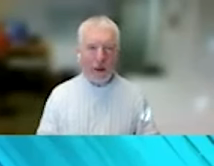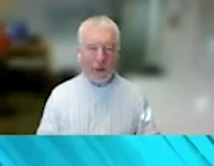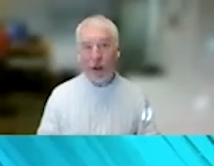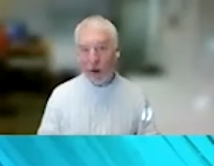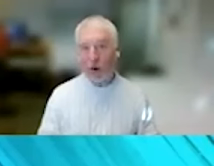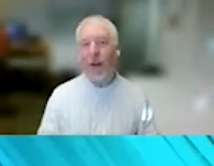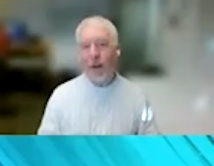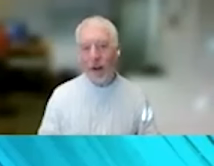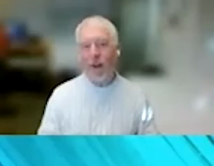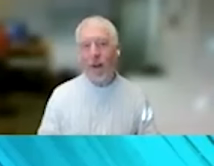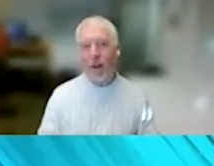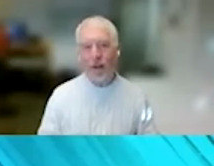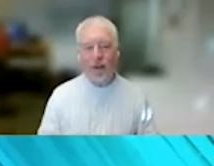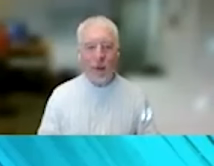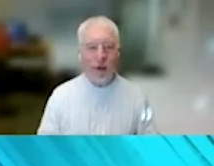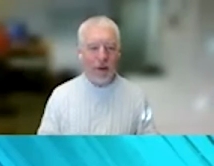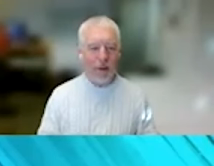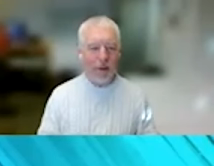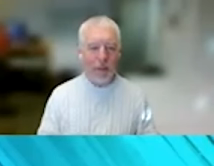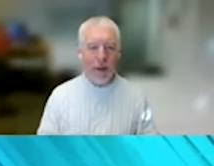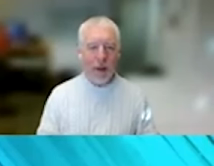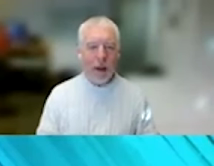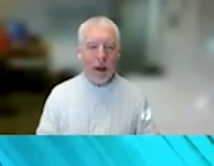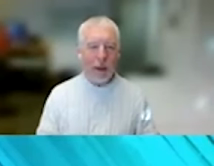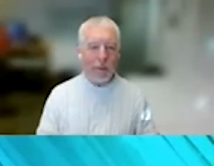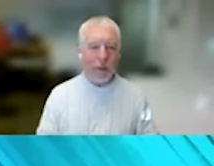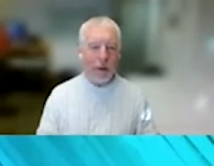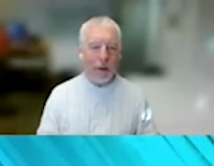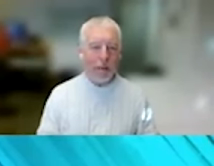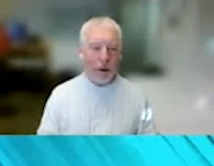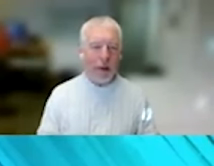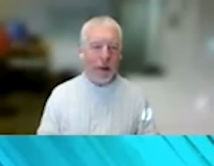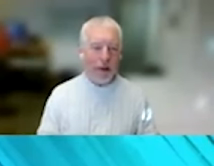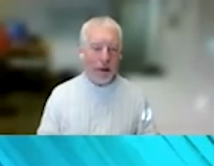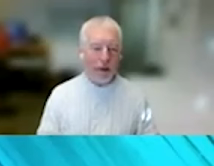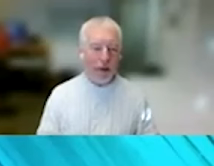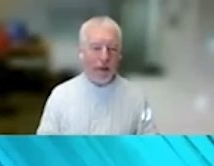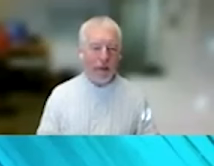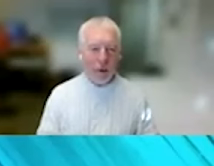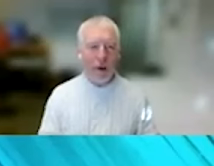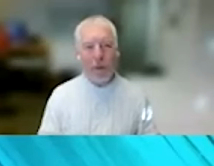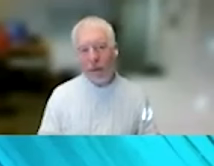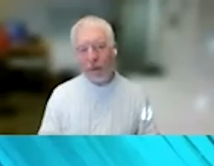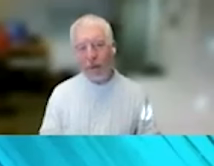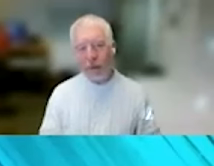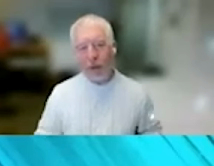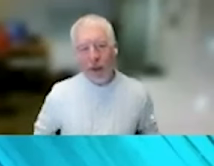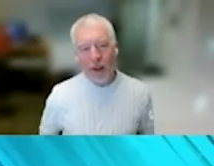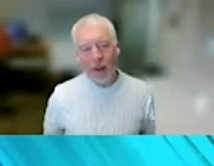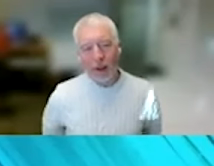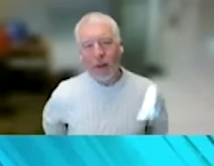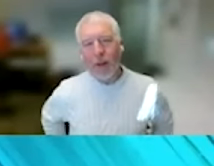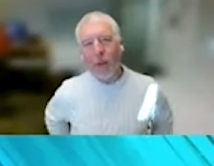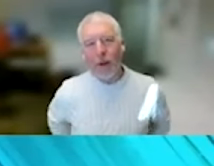focusing on video and technical accessibility. So, but in the framework that I'm coming from